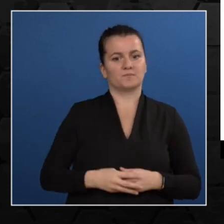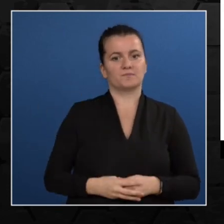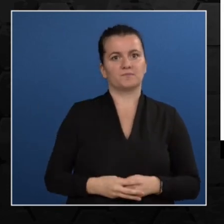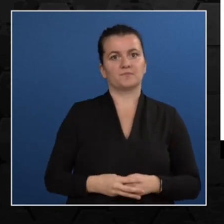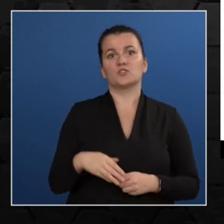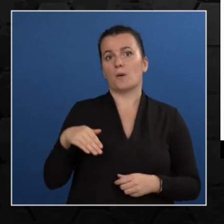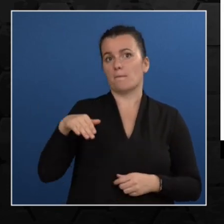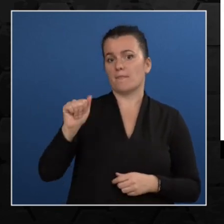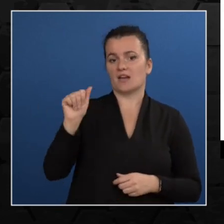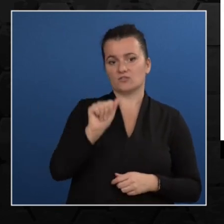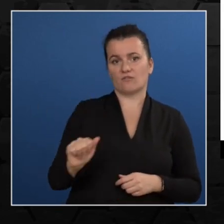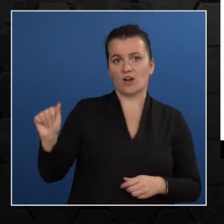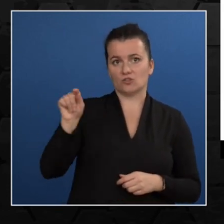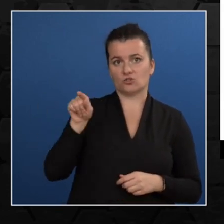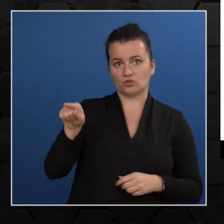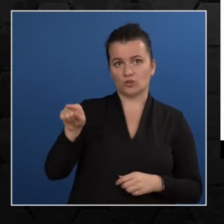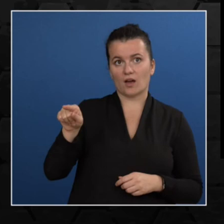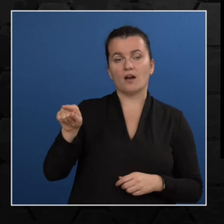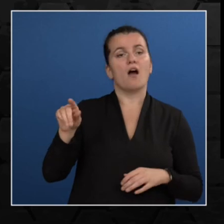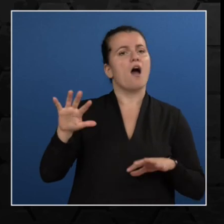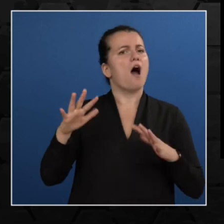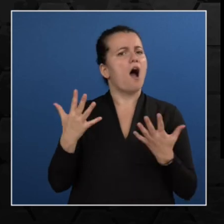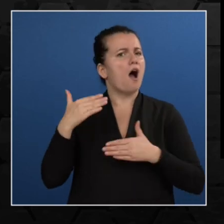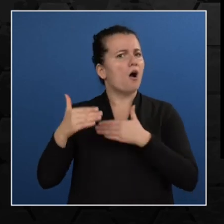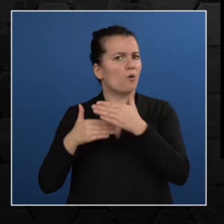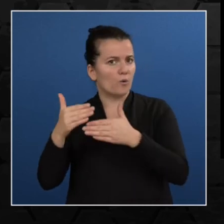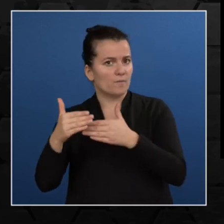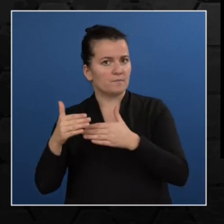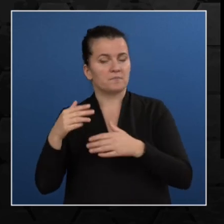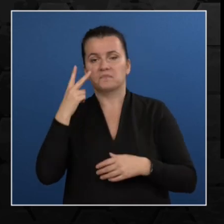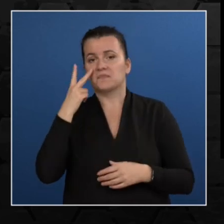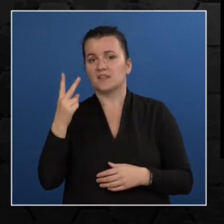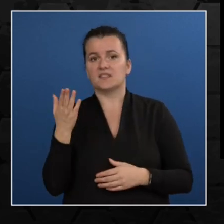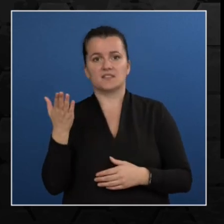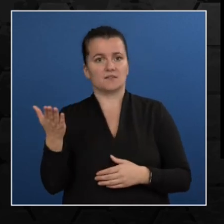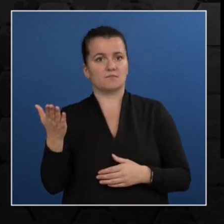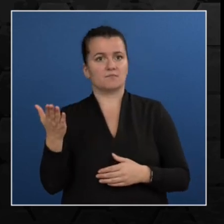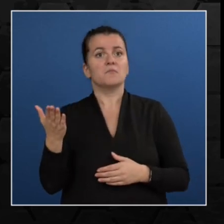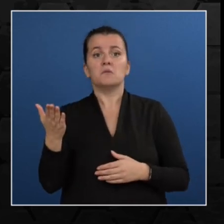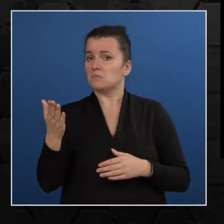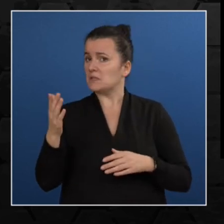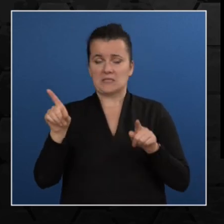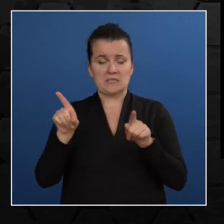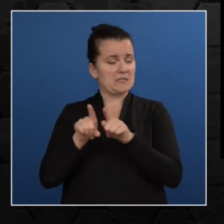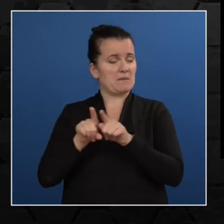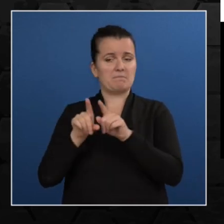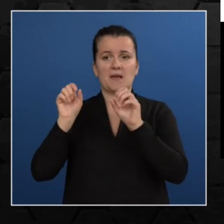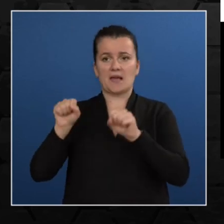you can get started by creating a machine learning model.